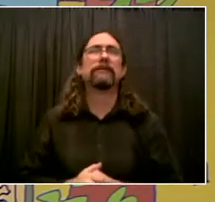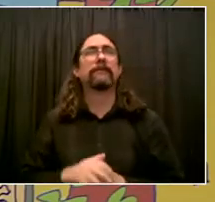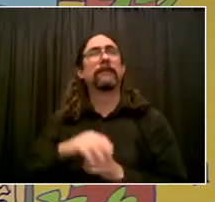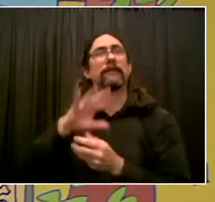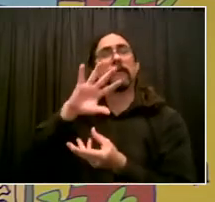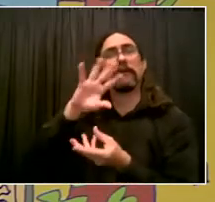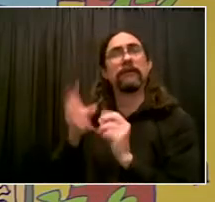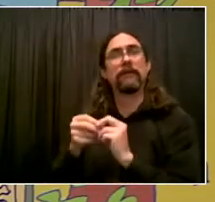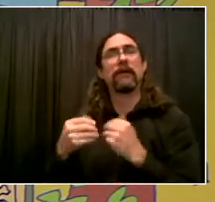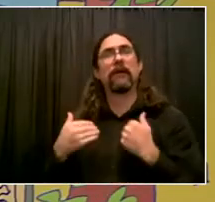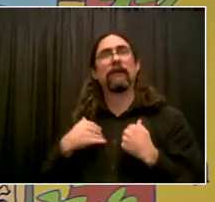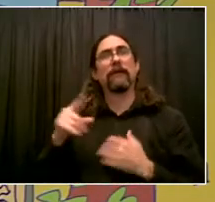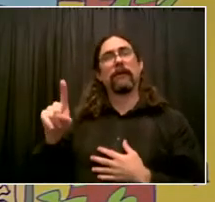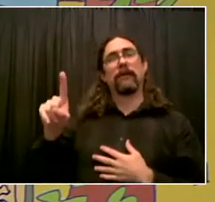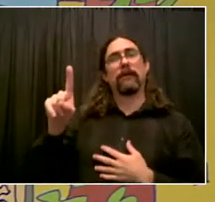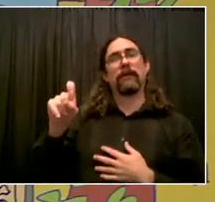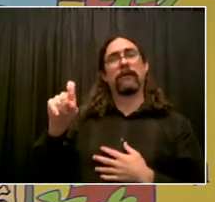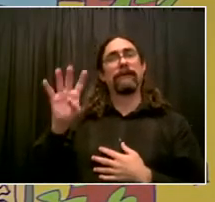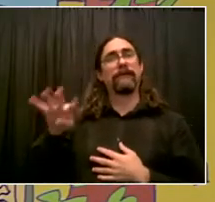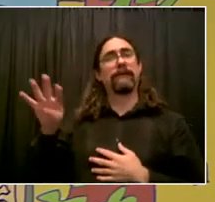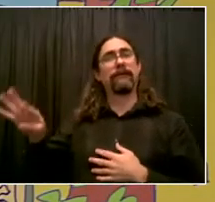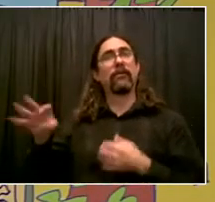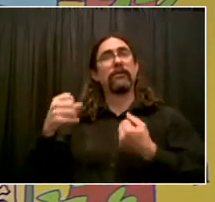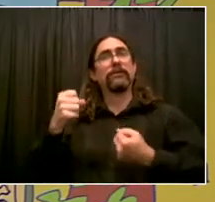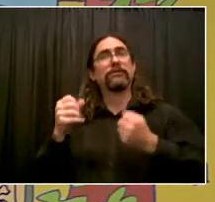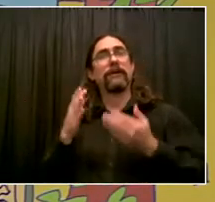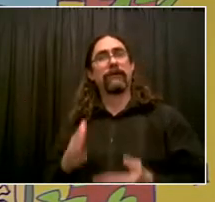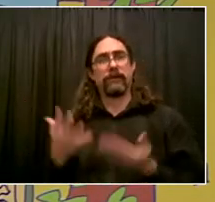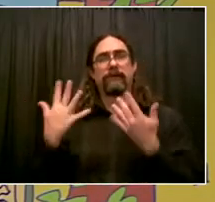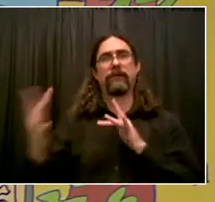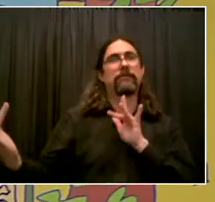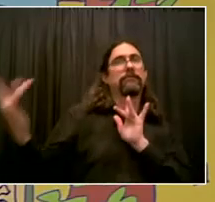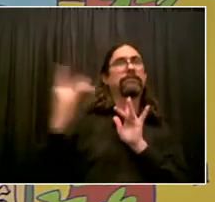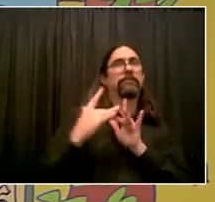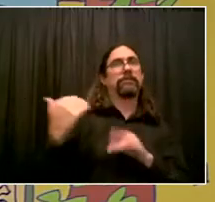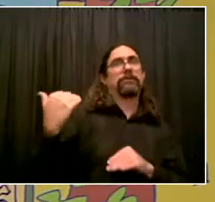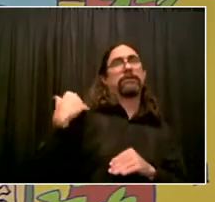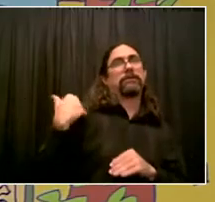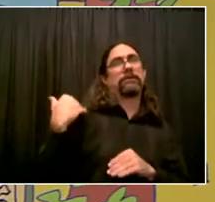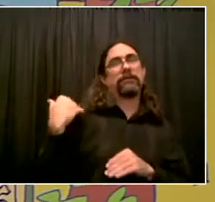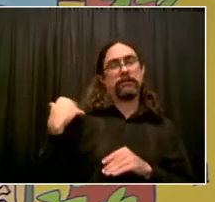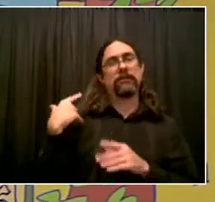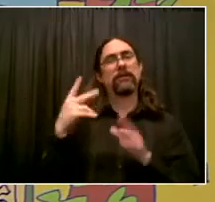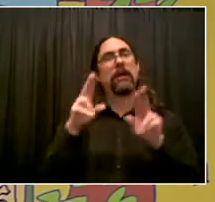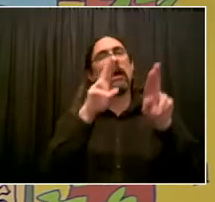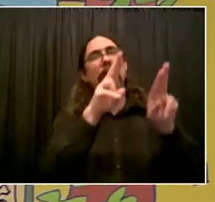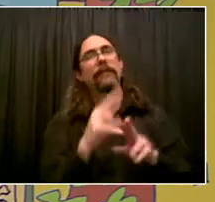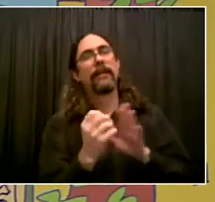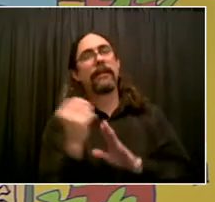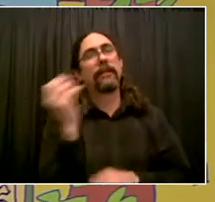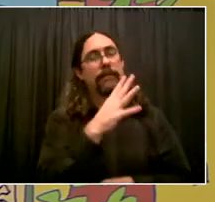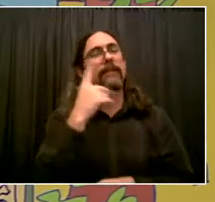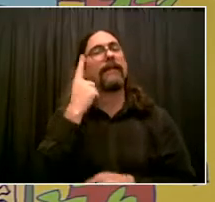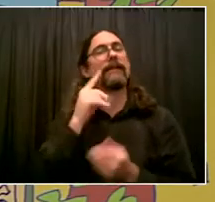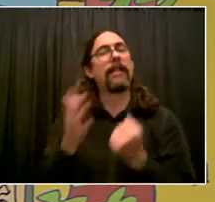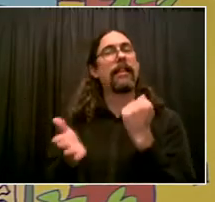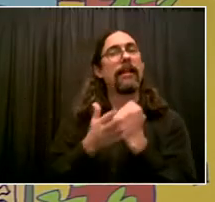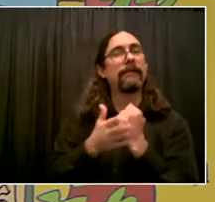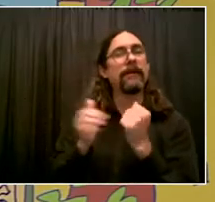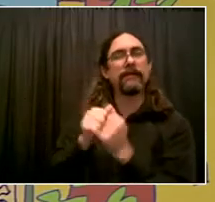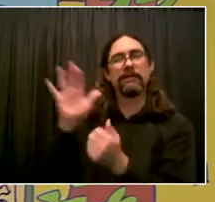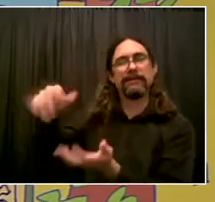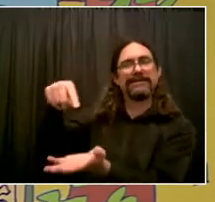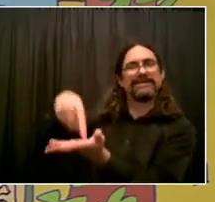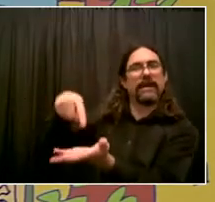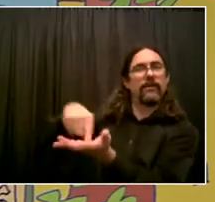can reach another 1,000 in the short term, another 1,000 individuals who are going through all this. $500 million